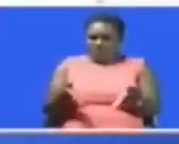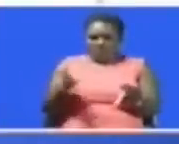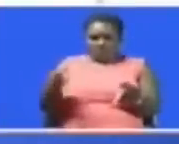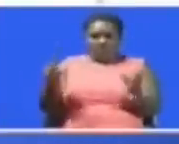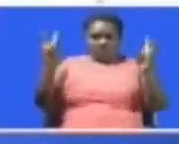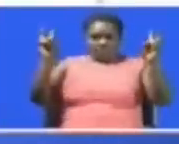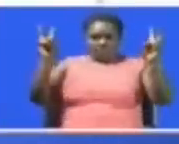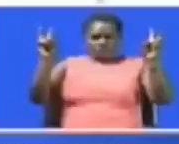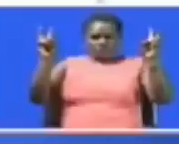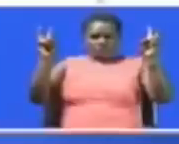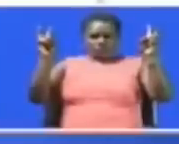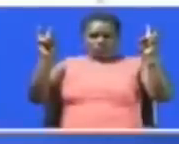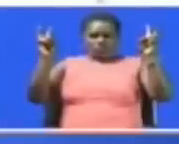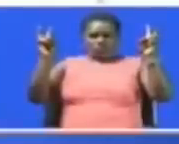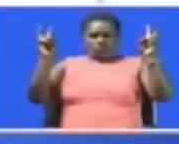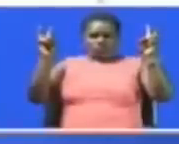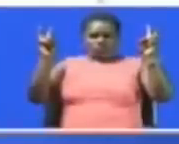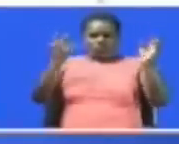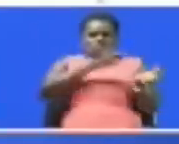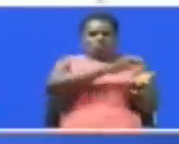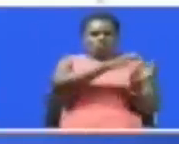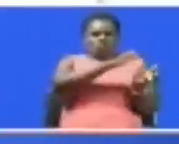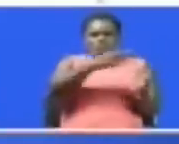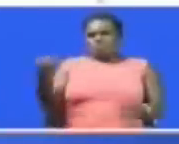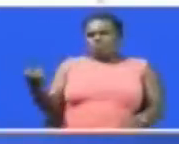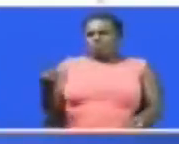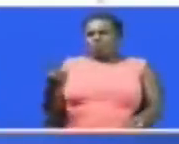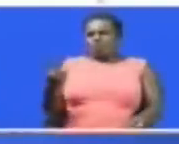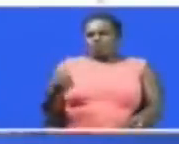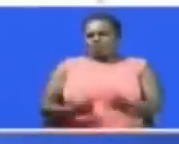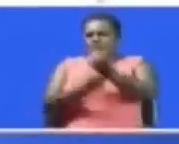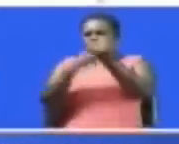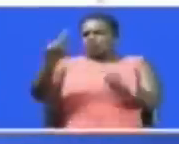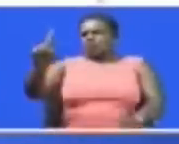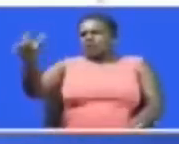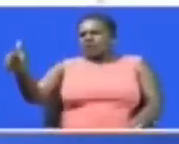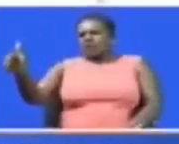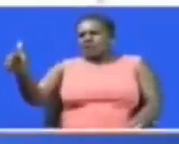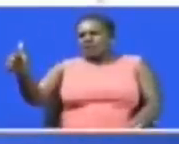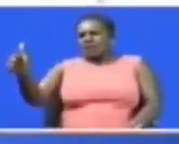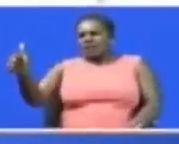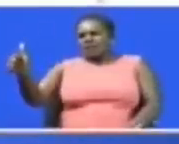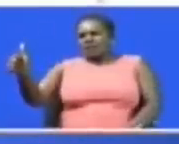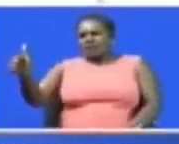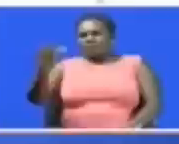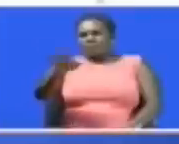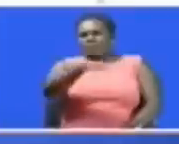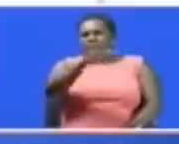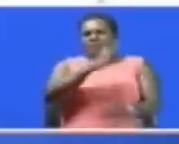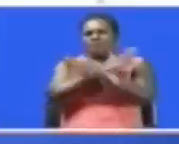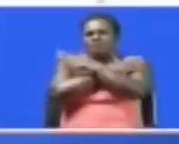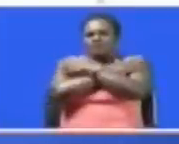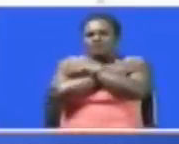on that issue, I think Murkomen and I are together. I think, you know, our colleagues in